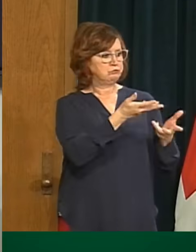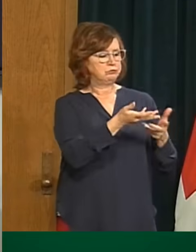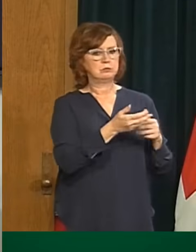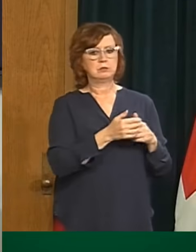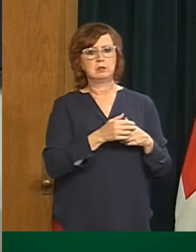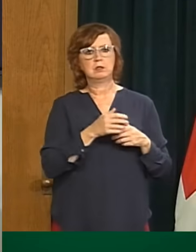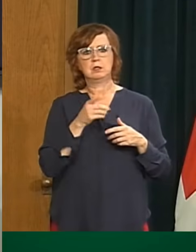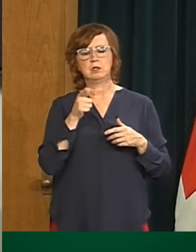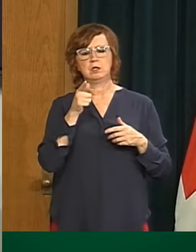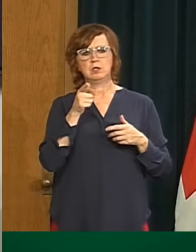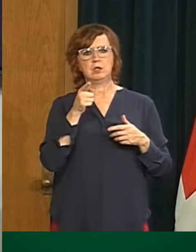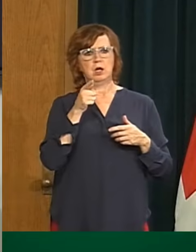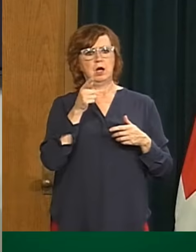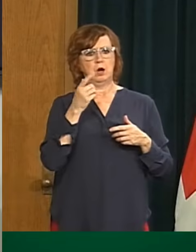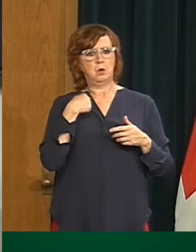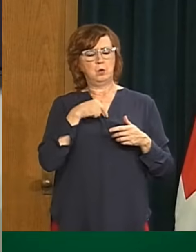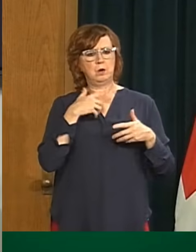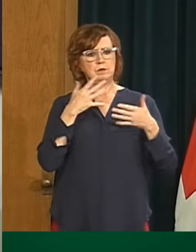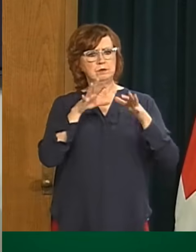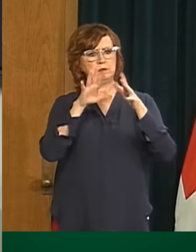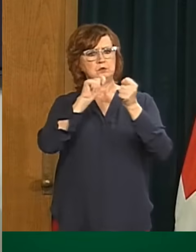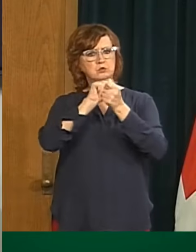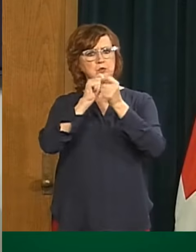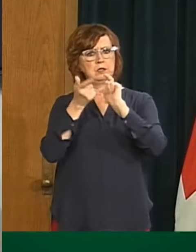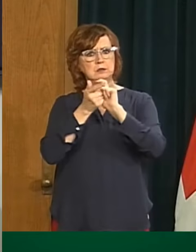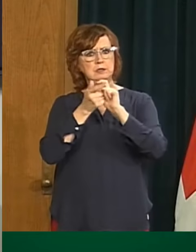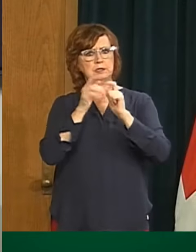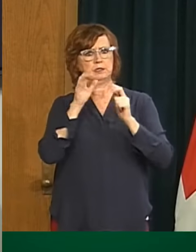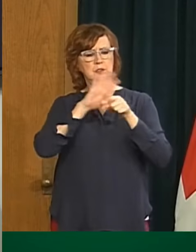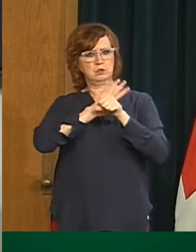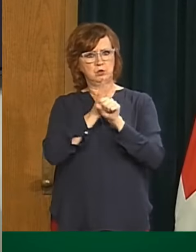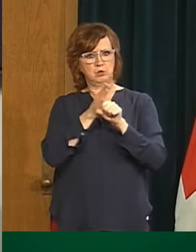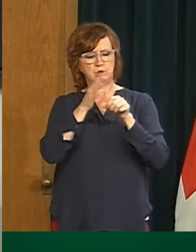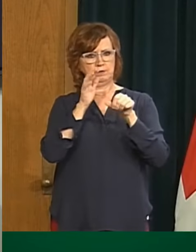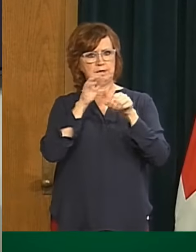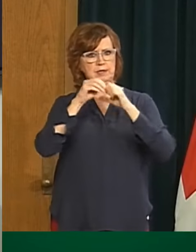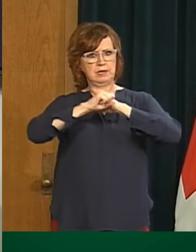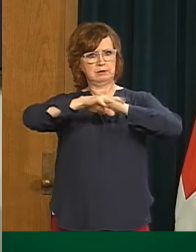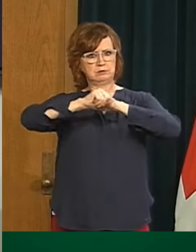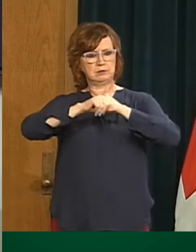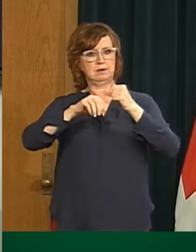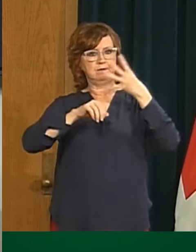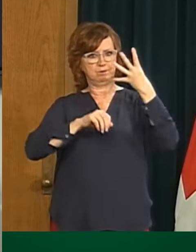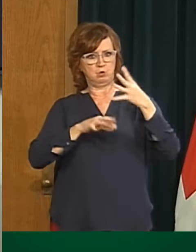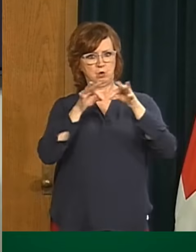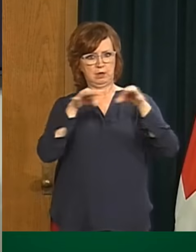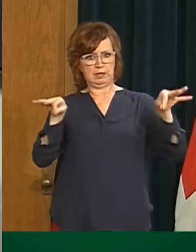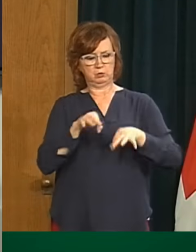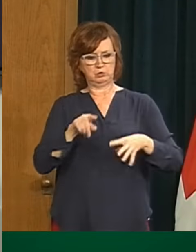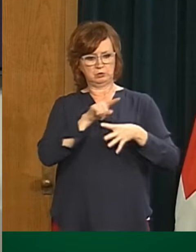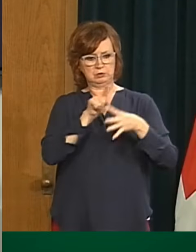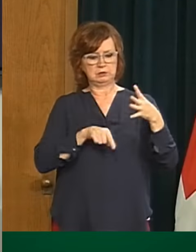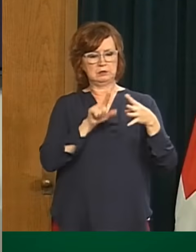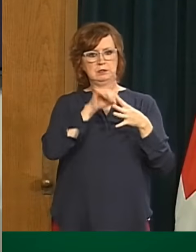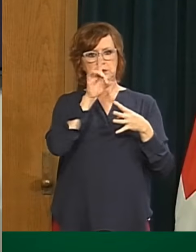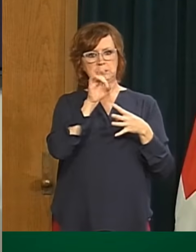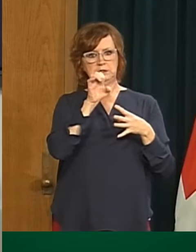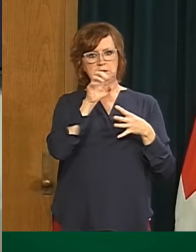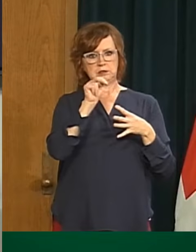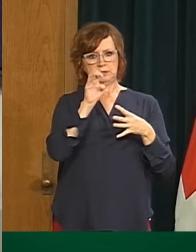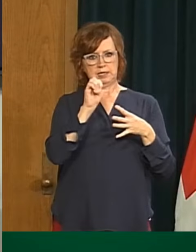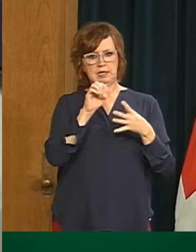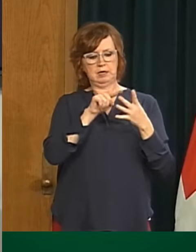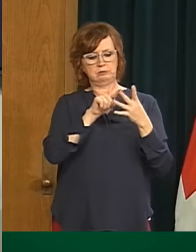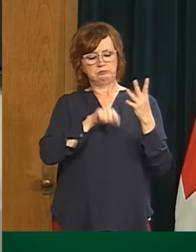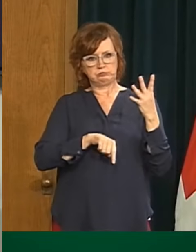have translated much of our COVID work and notices into 4 different languages, including Dene.